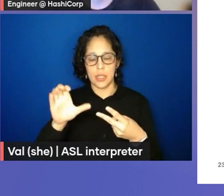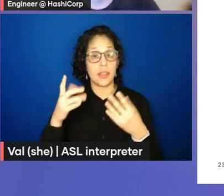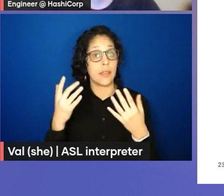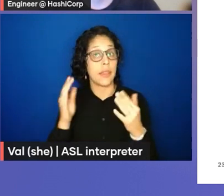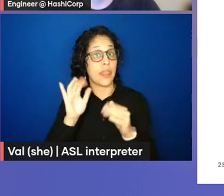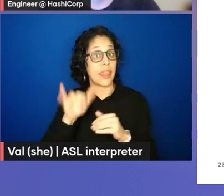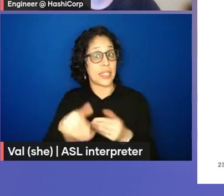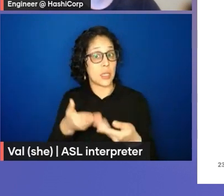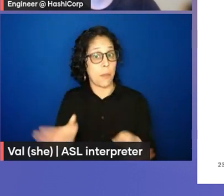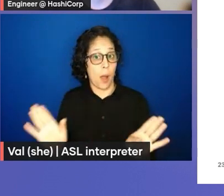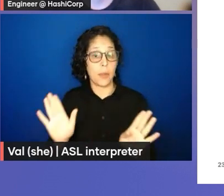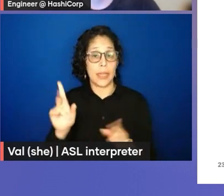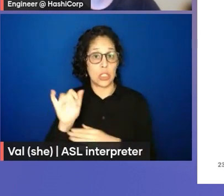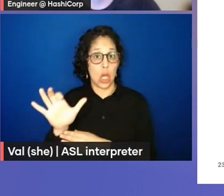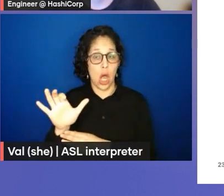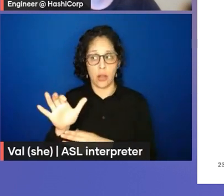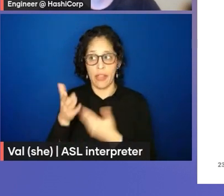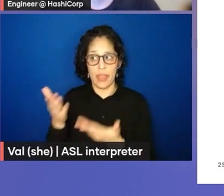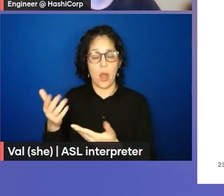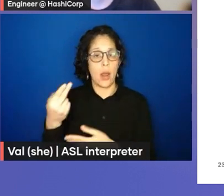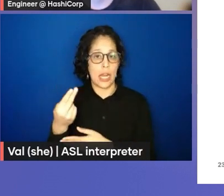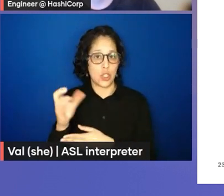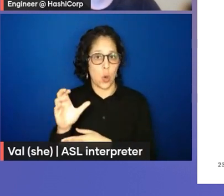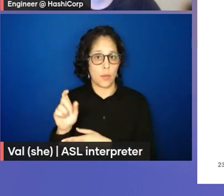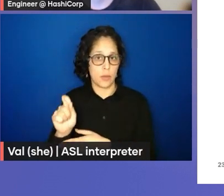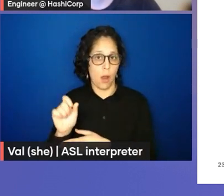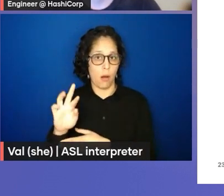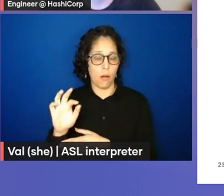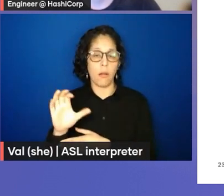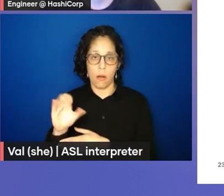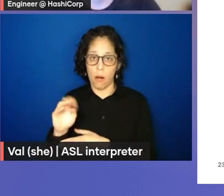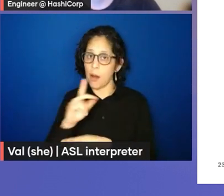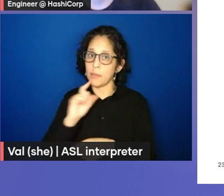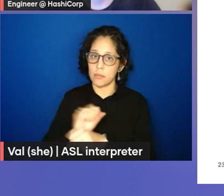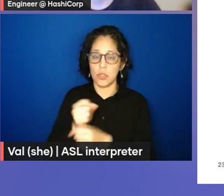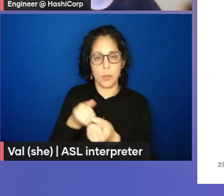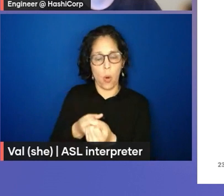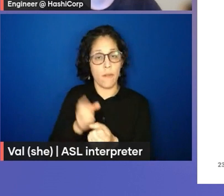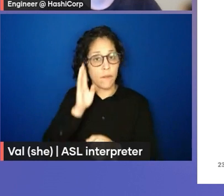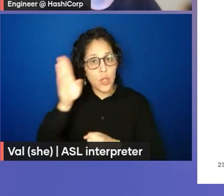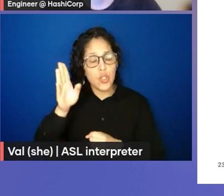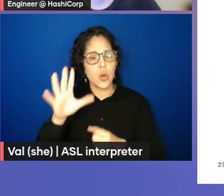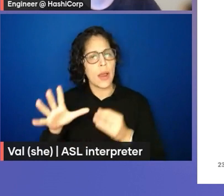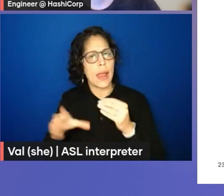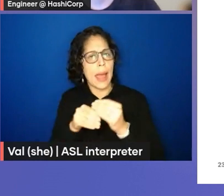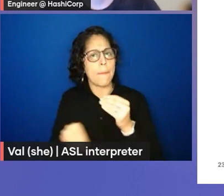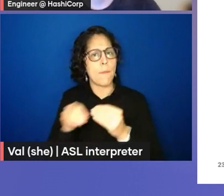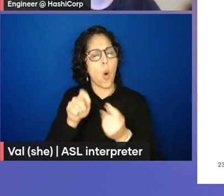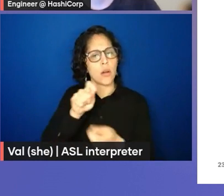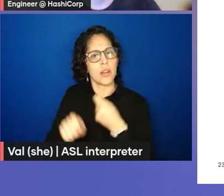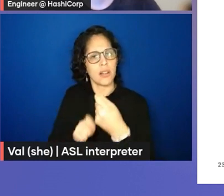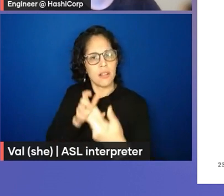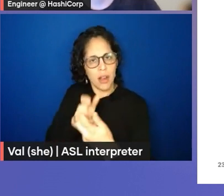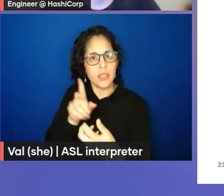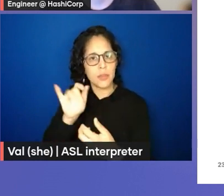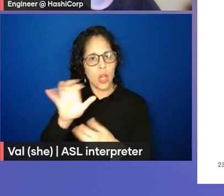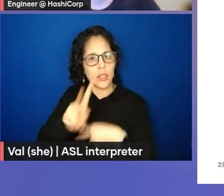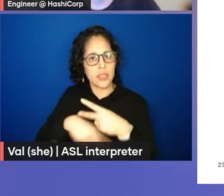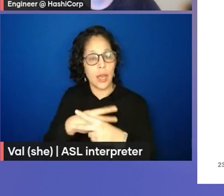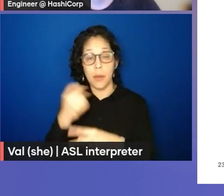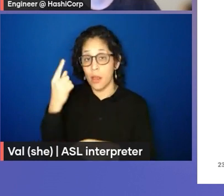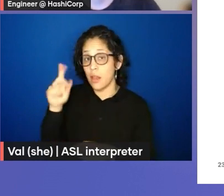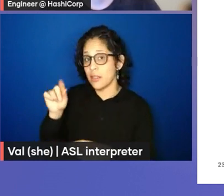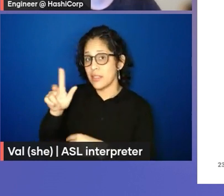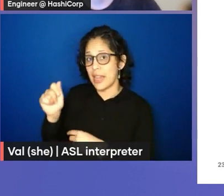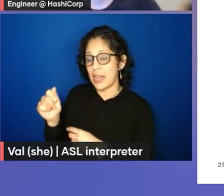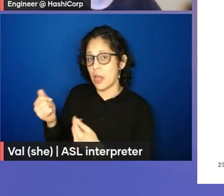on works.hashicorp.com are supported. Hopefully in the future, we want to add more custom document types. And then in terms of data migration, we are in an